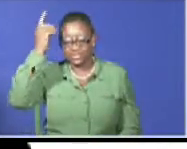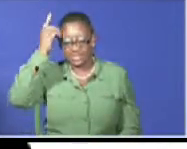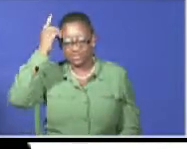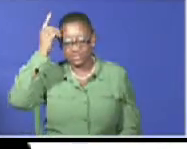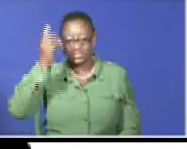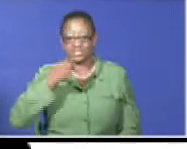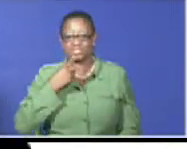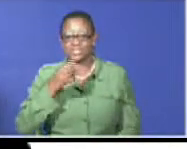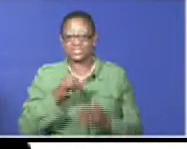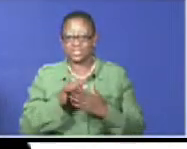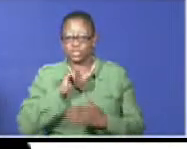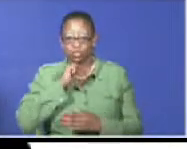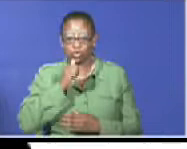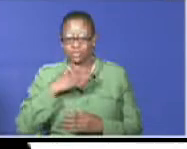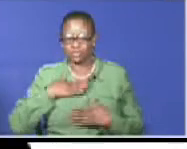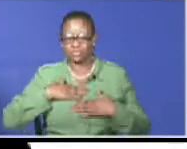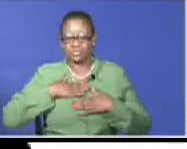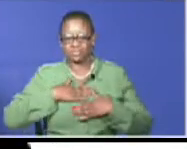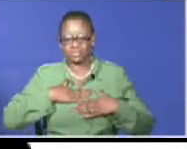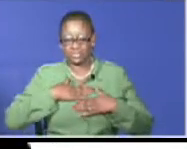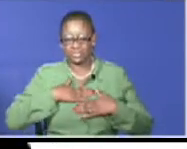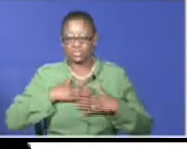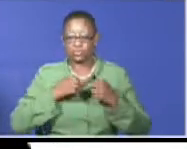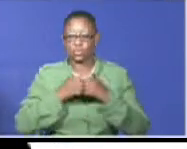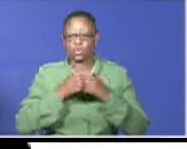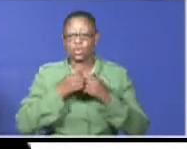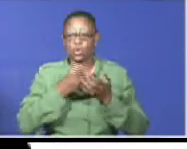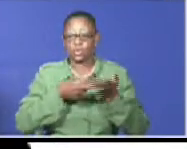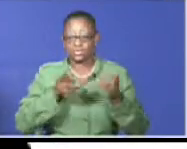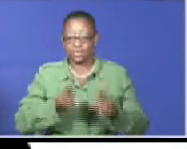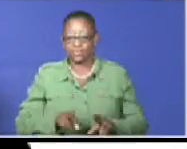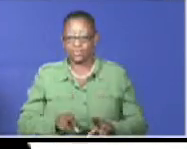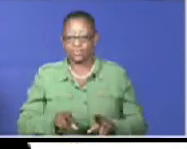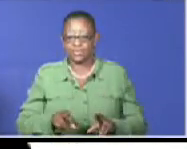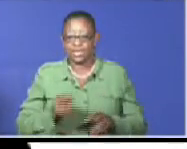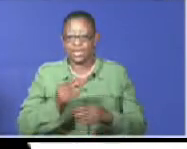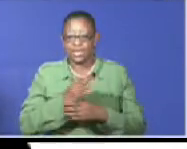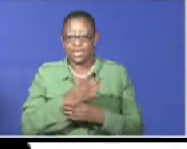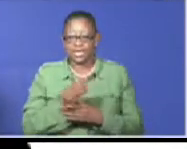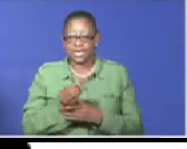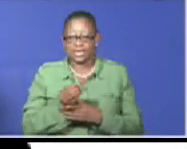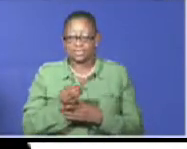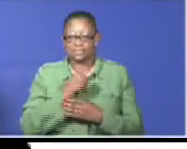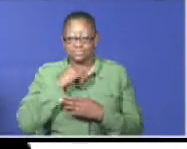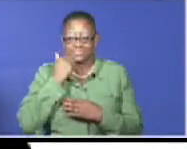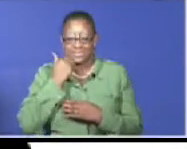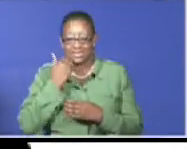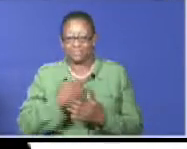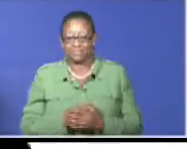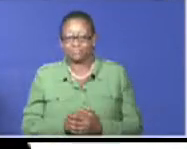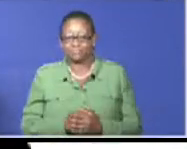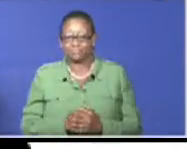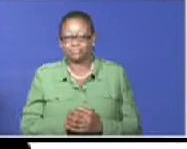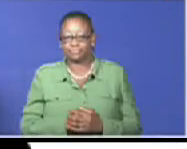over the request he wasn't made aware of and that was set by the former administration.